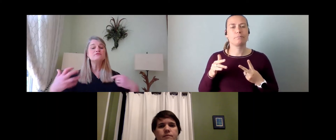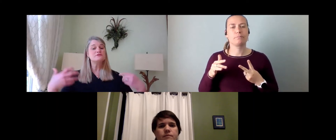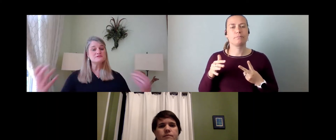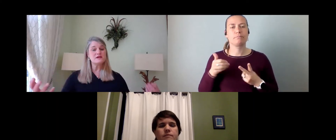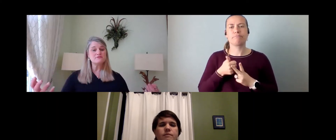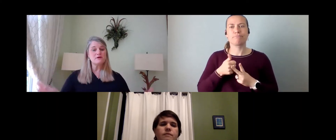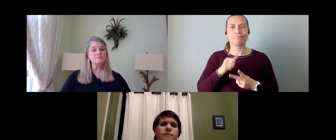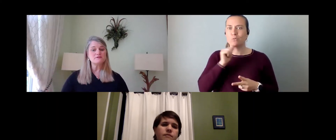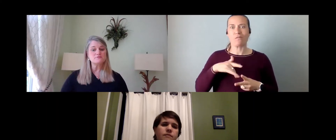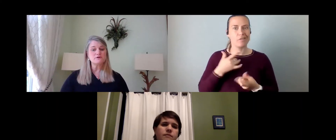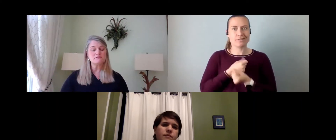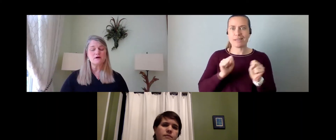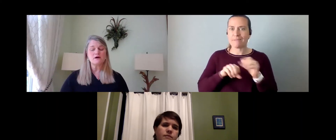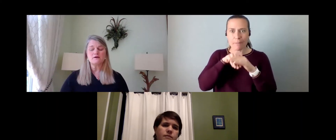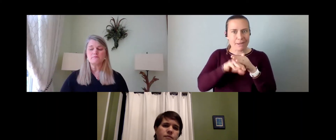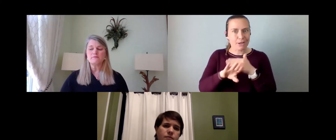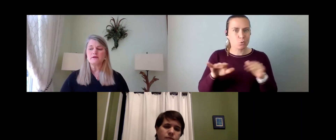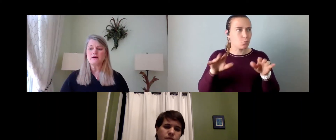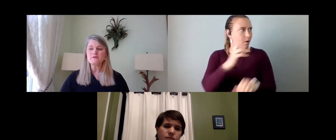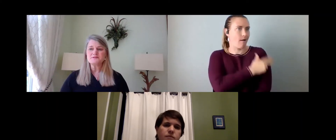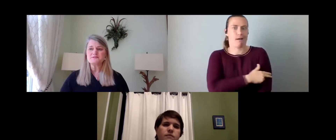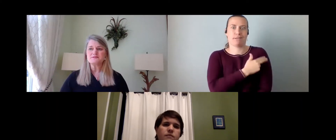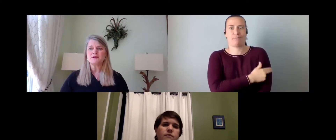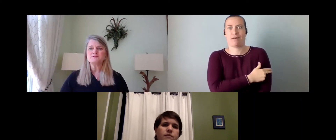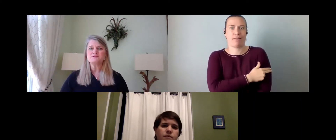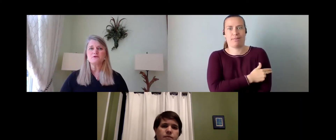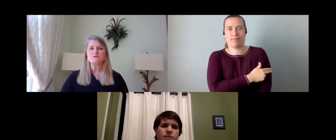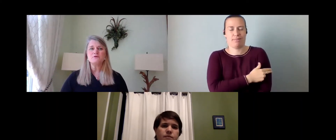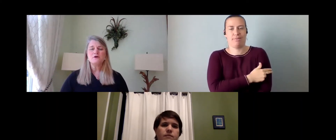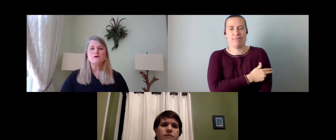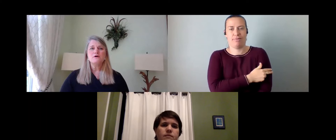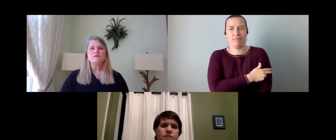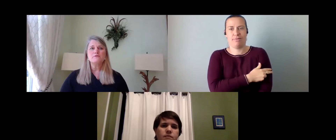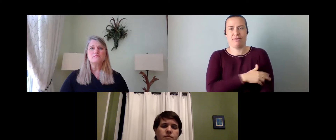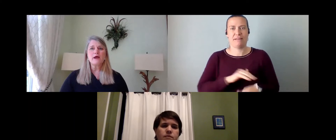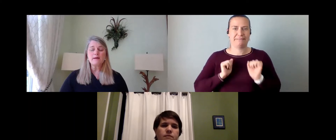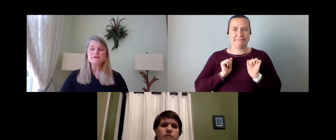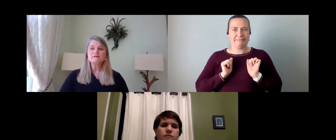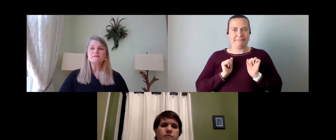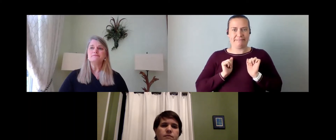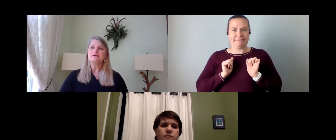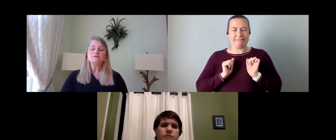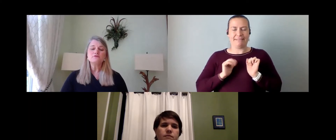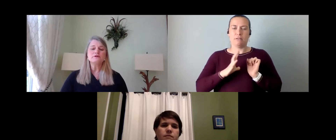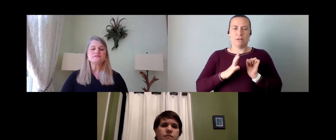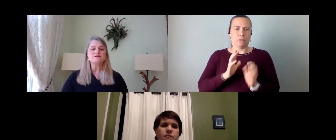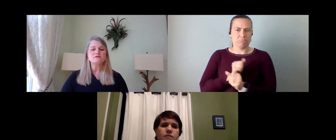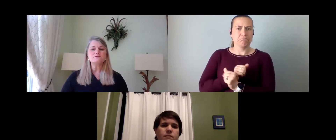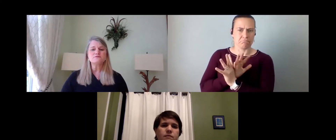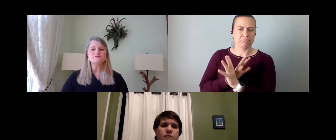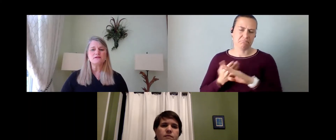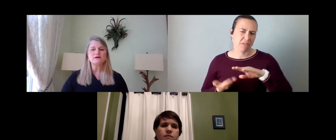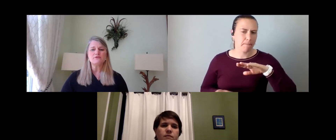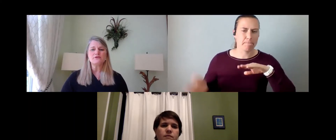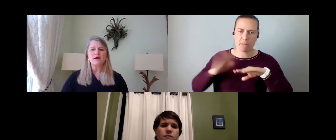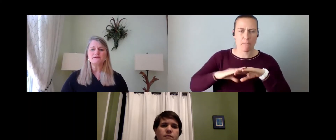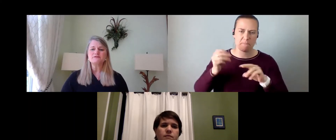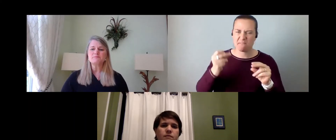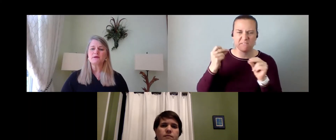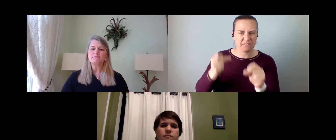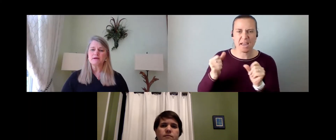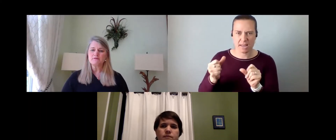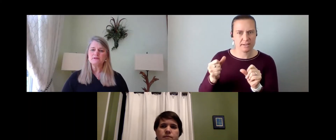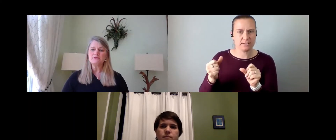didn't feel safe coming into a health system. And so the rapid increase in the use of telehealth